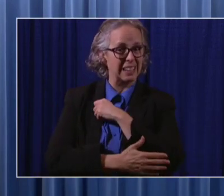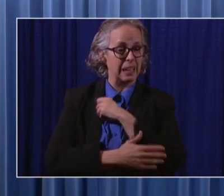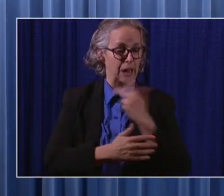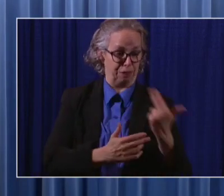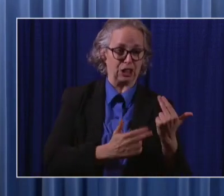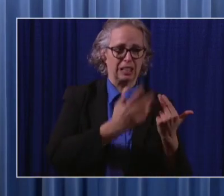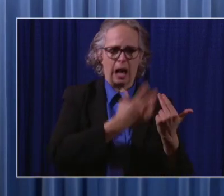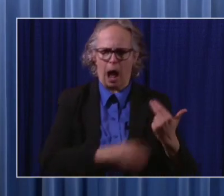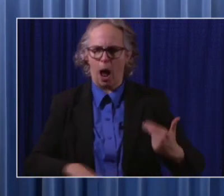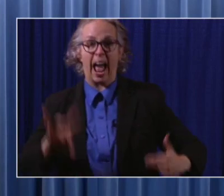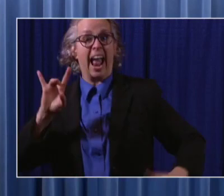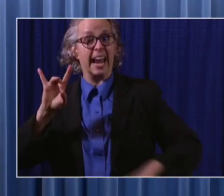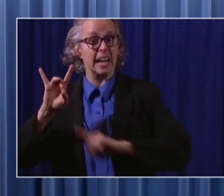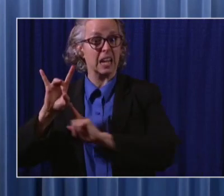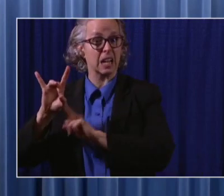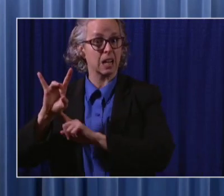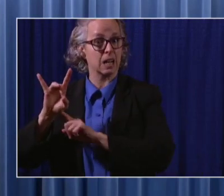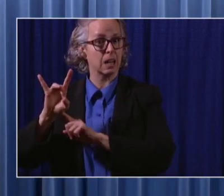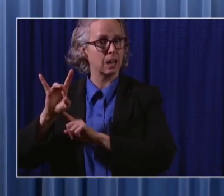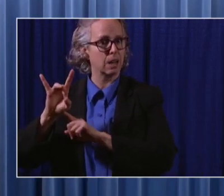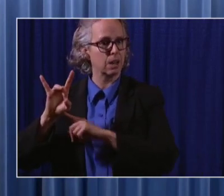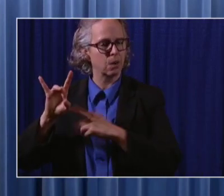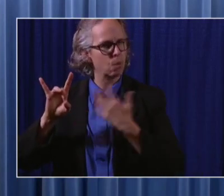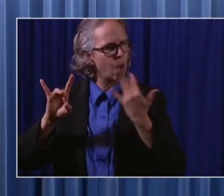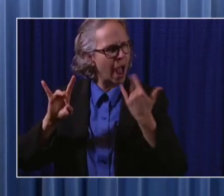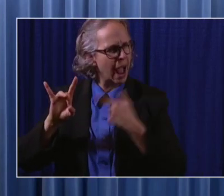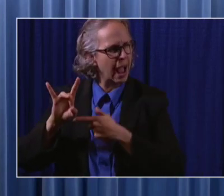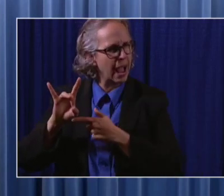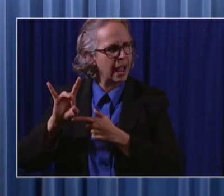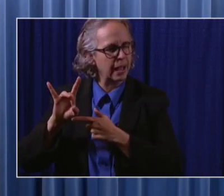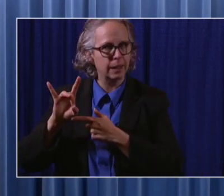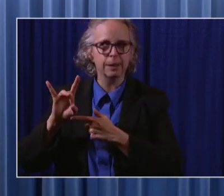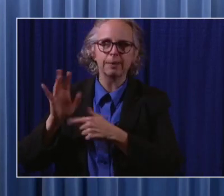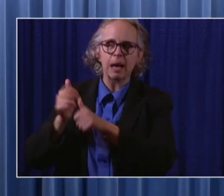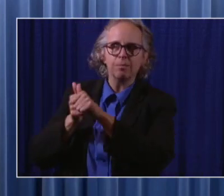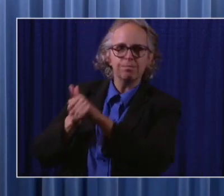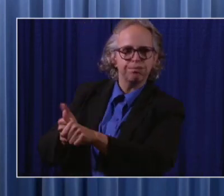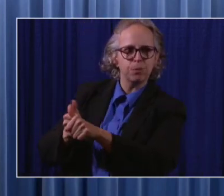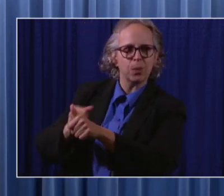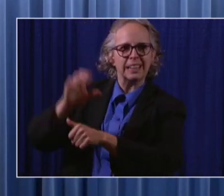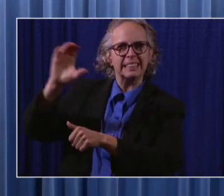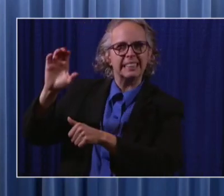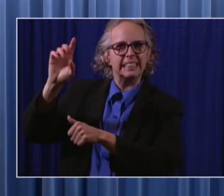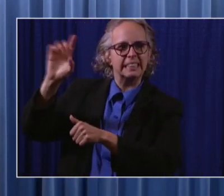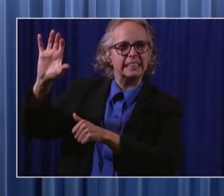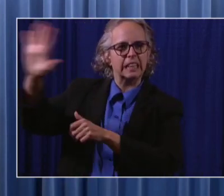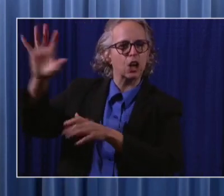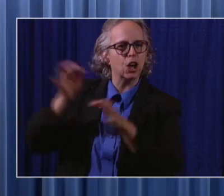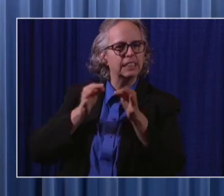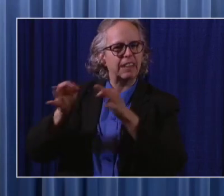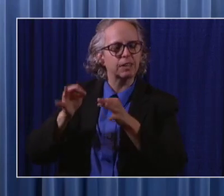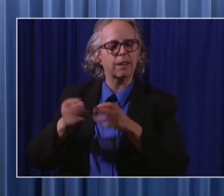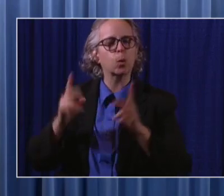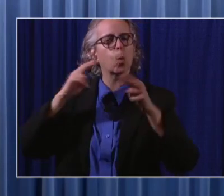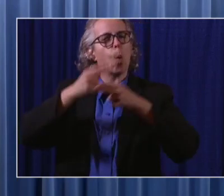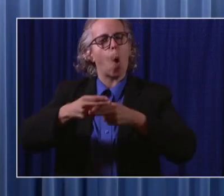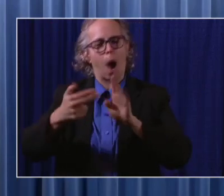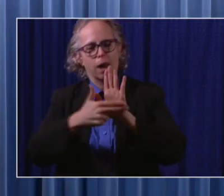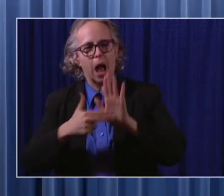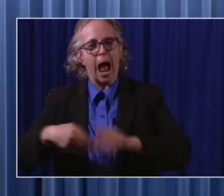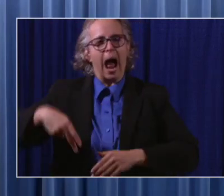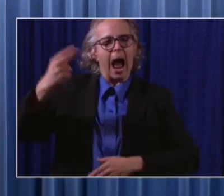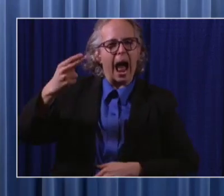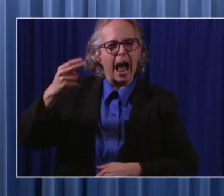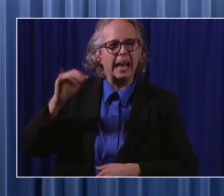CDC's definition of a high incidence of the coronavirus, which, as you'll recall, is more than 100 cases per 100,000